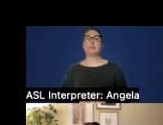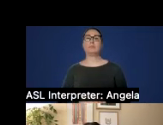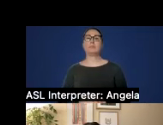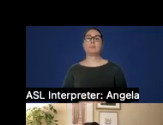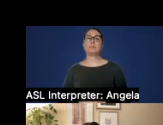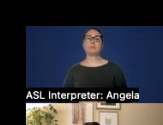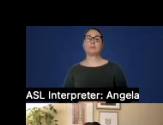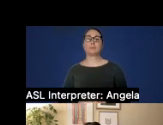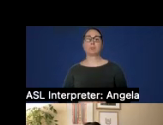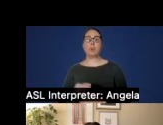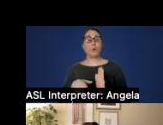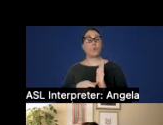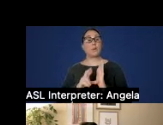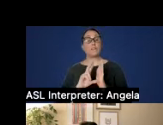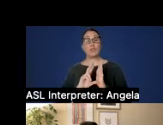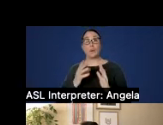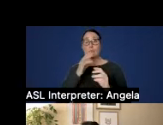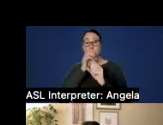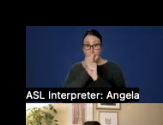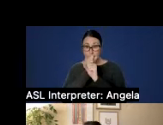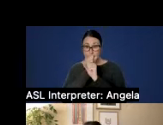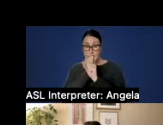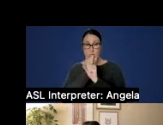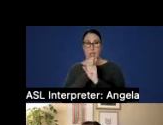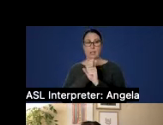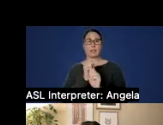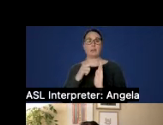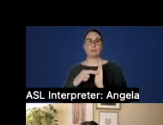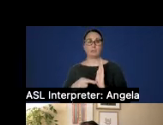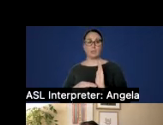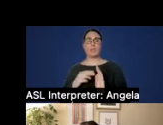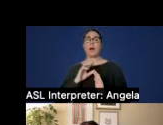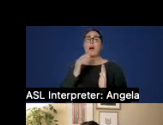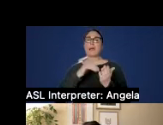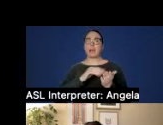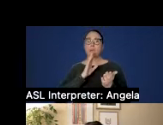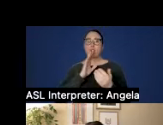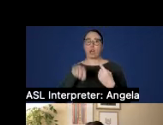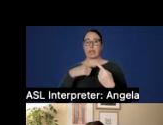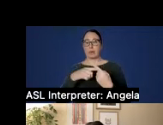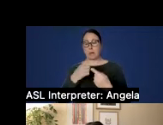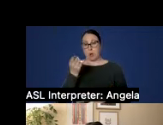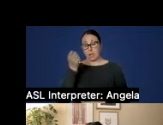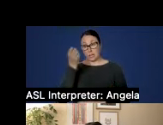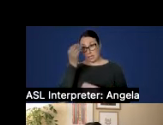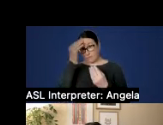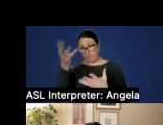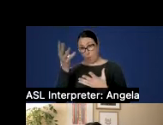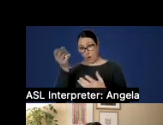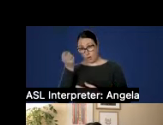So just a review of those confidentiality safeguards. Again, we're talking about informed consent,